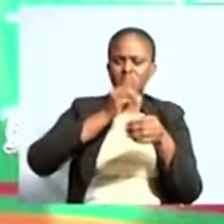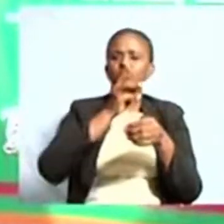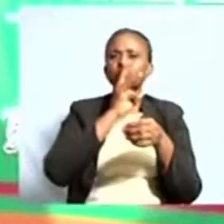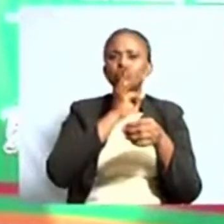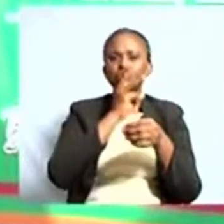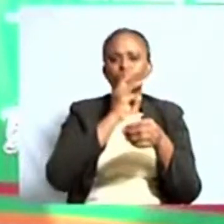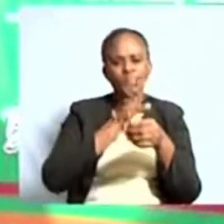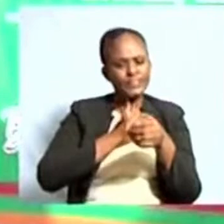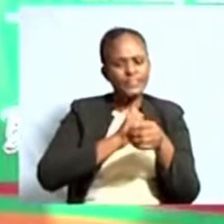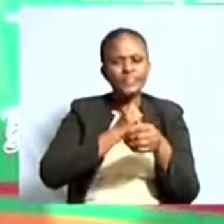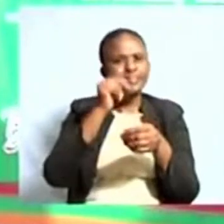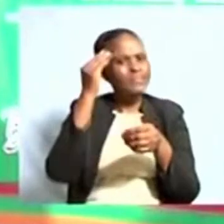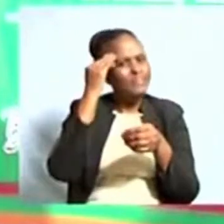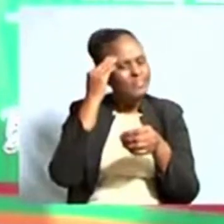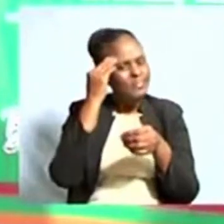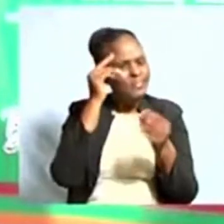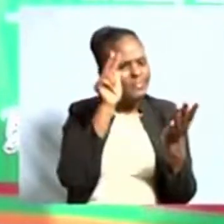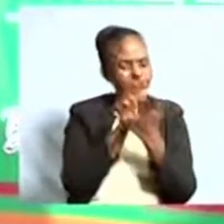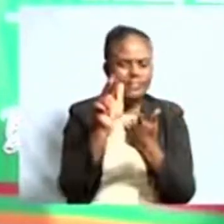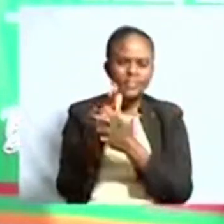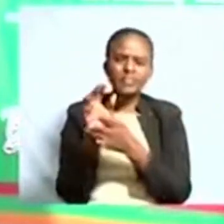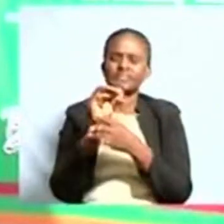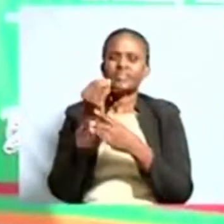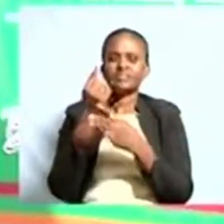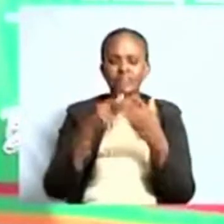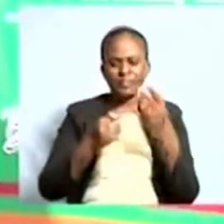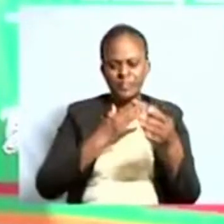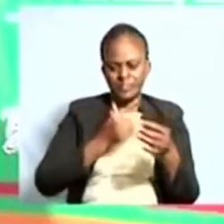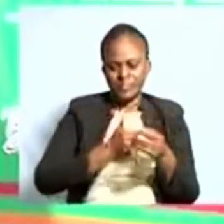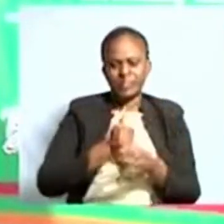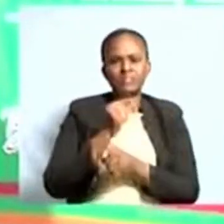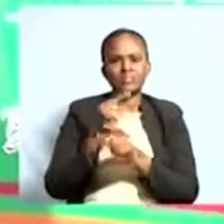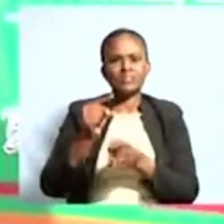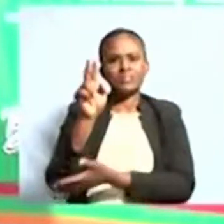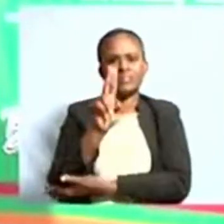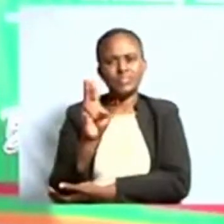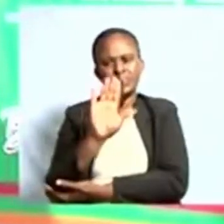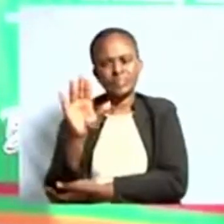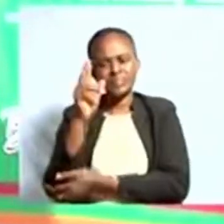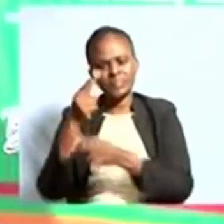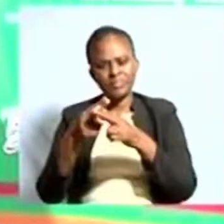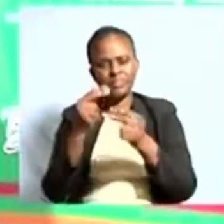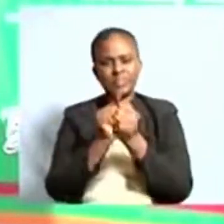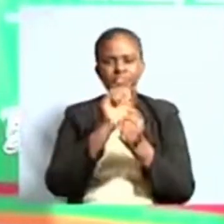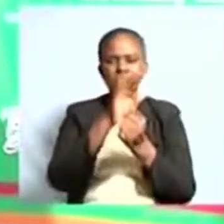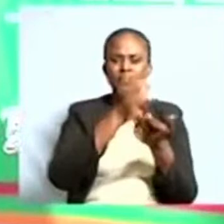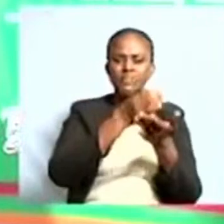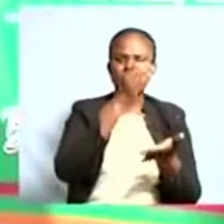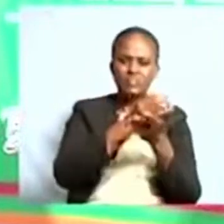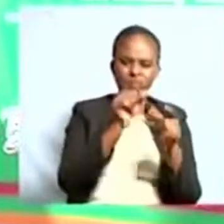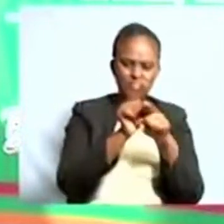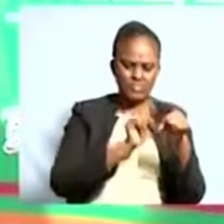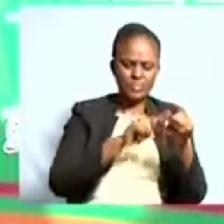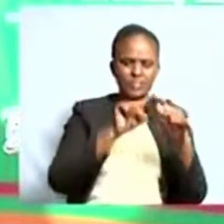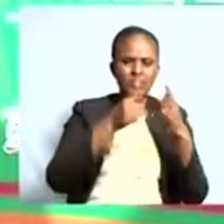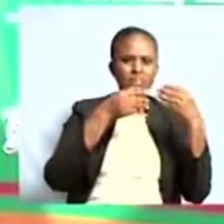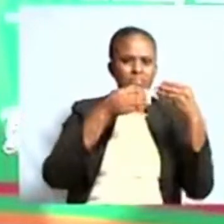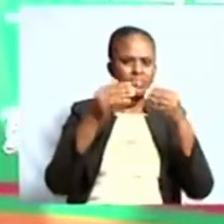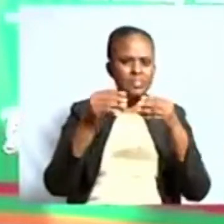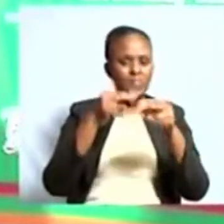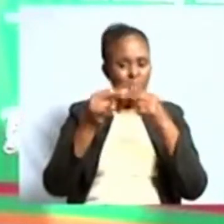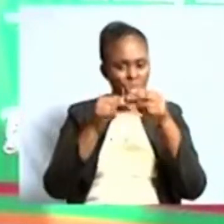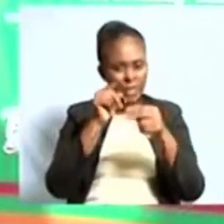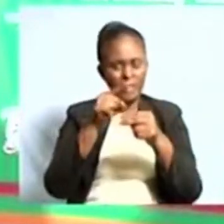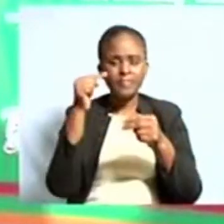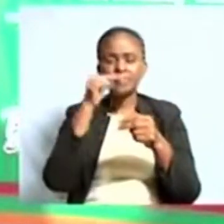it's certified or what, but I just use your name and your bottle. I start selling. that's where counterfeiting comes